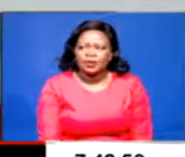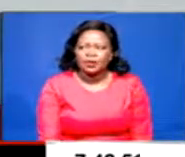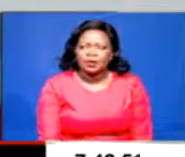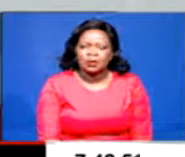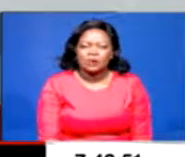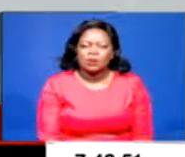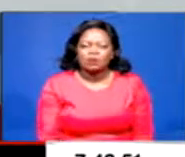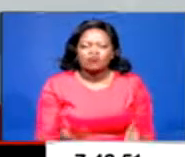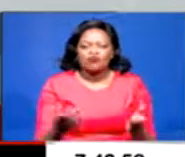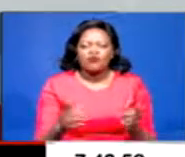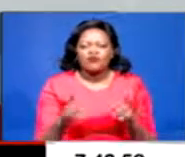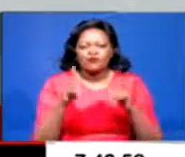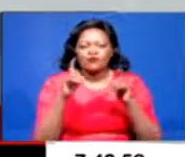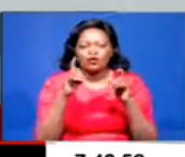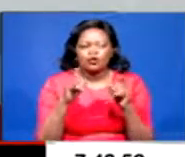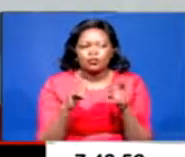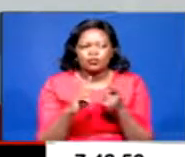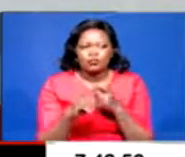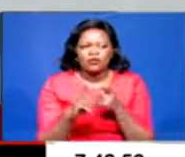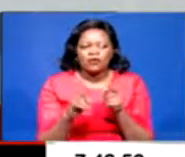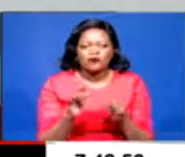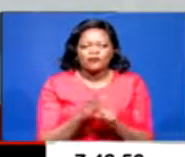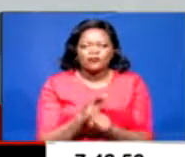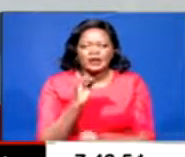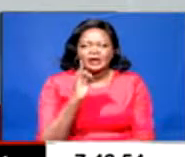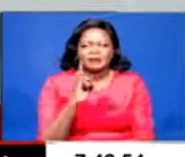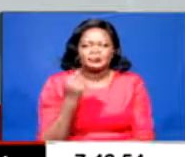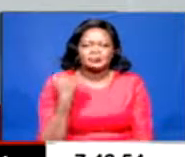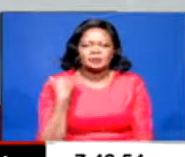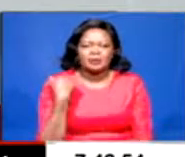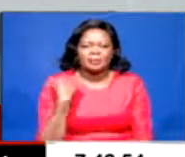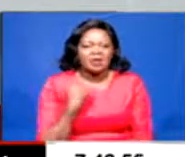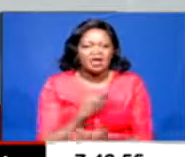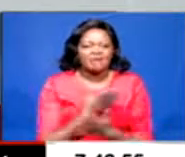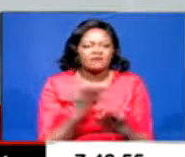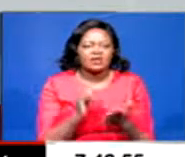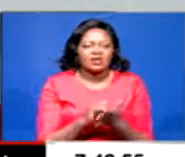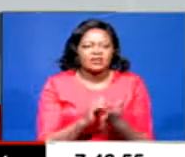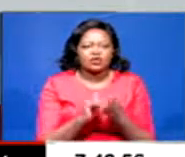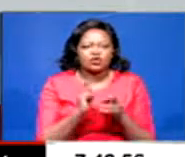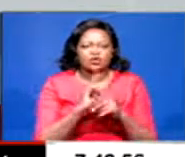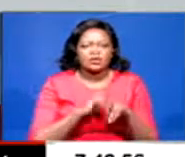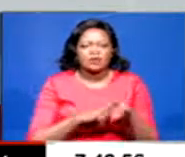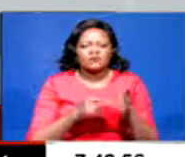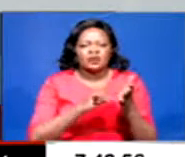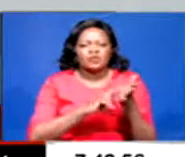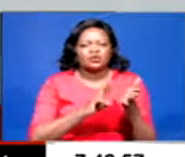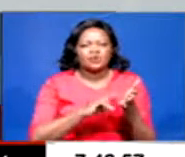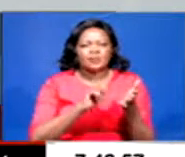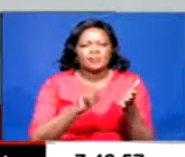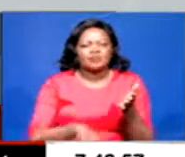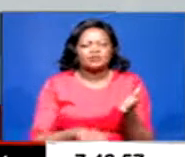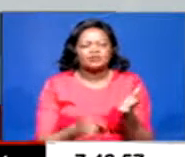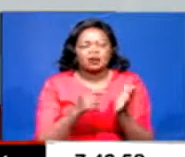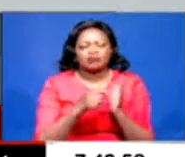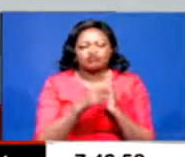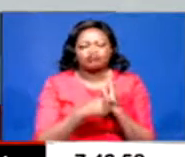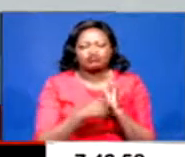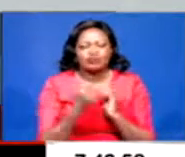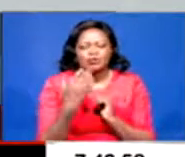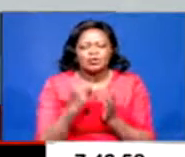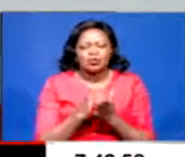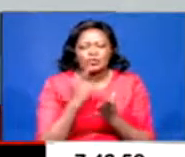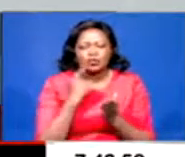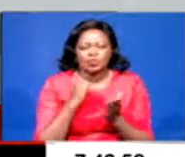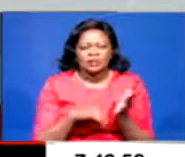your photo, your full ID number. Every identifier that you use during your registration should be on that manual paper. And that's what I was saying. The